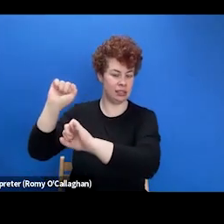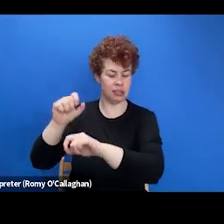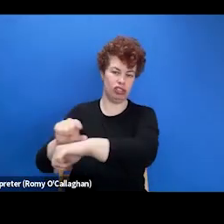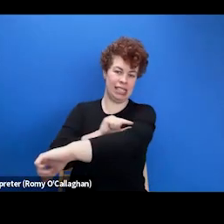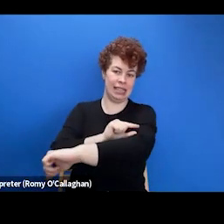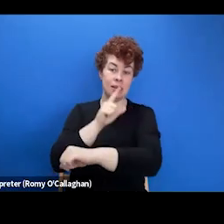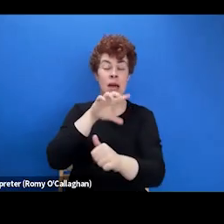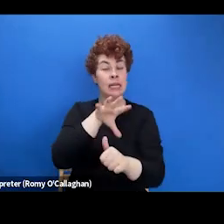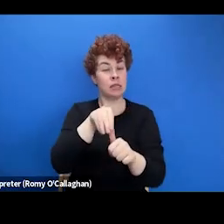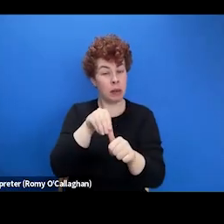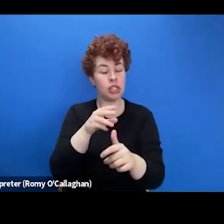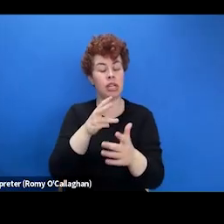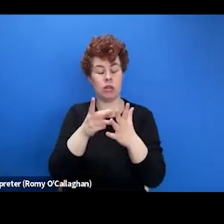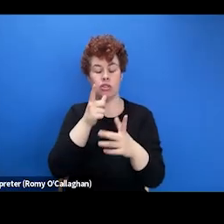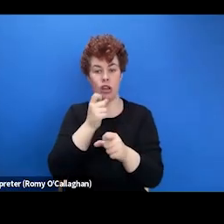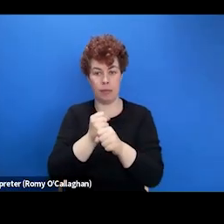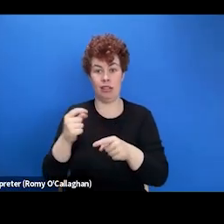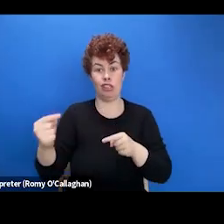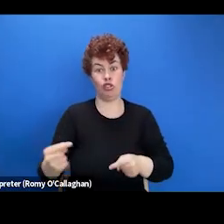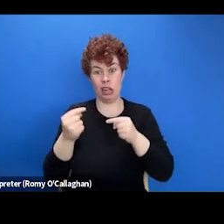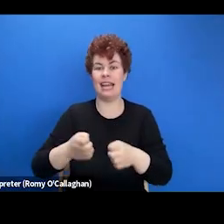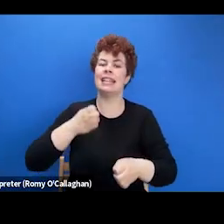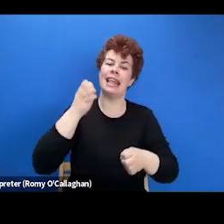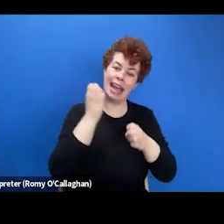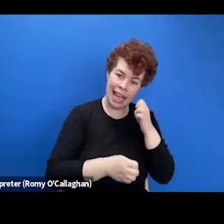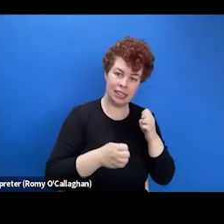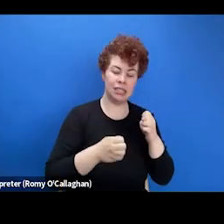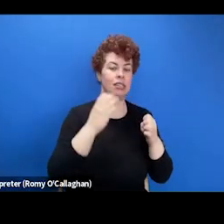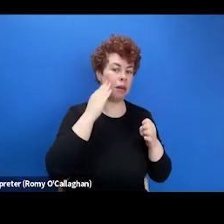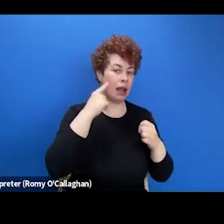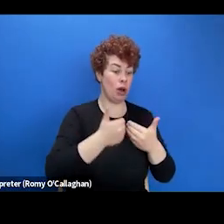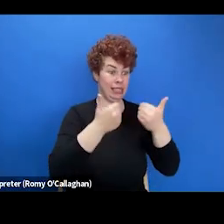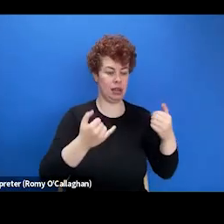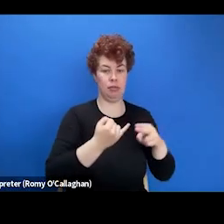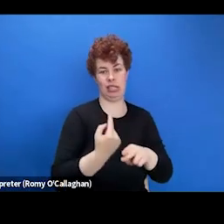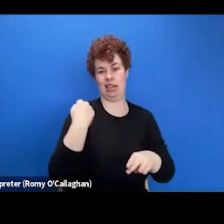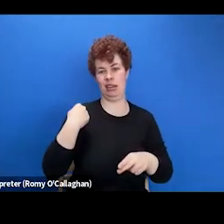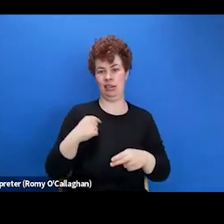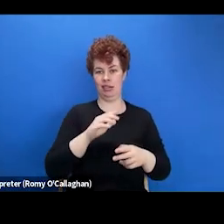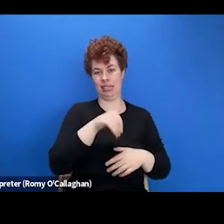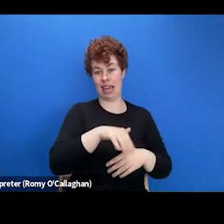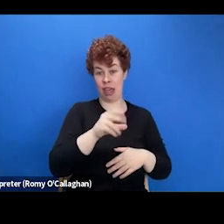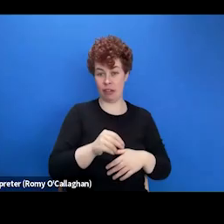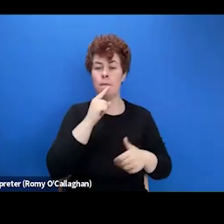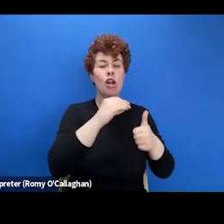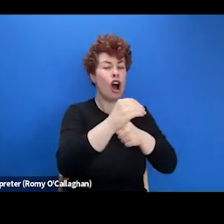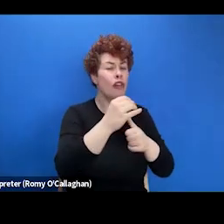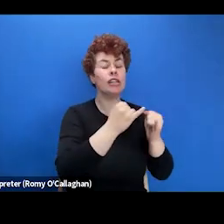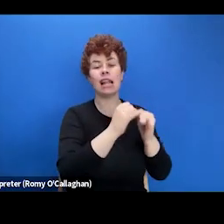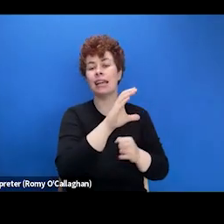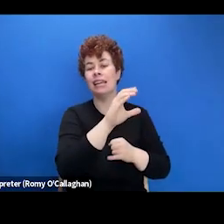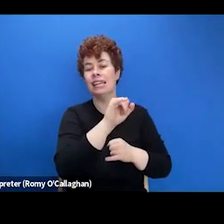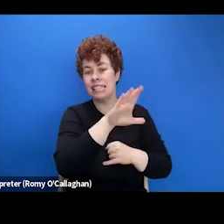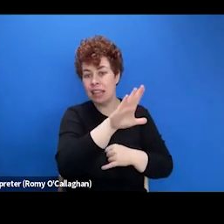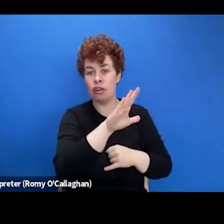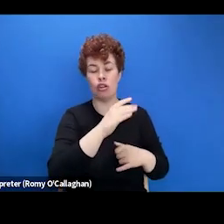in the struggle that ended apartheid in South Africa, but also other decolonial struggles like the US civil rights movements and